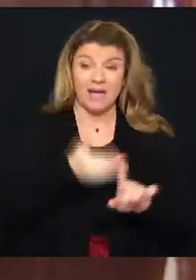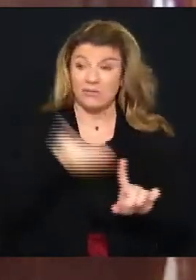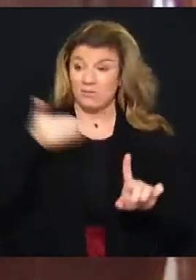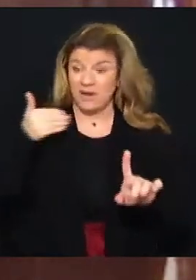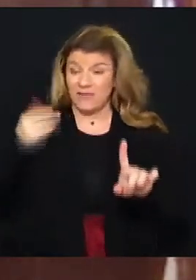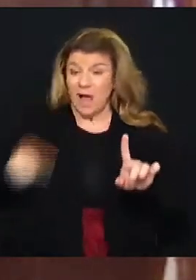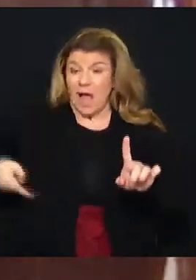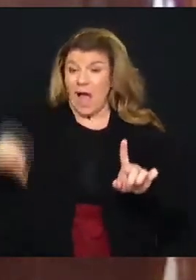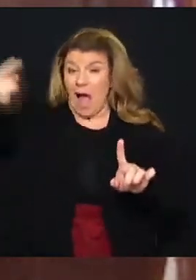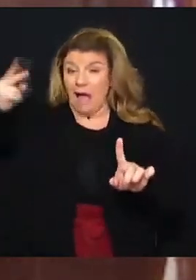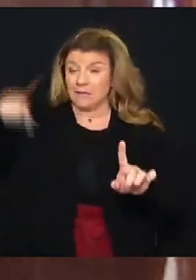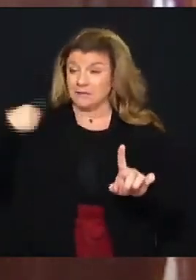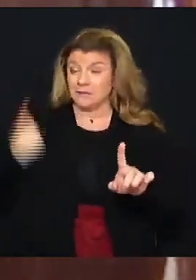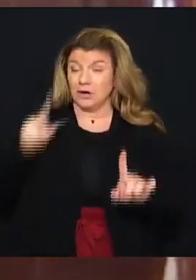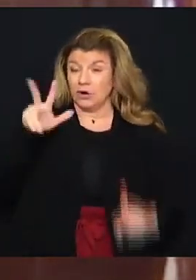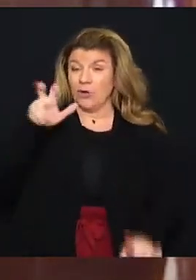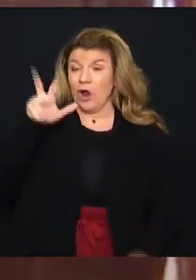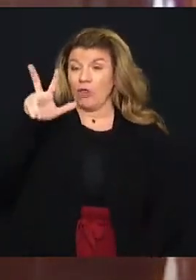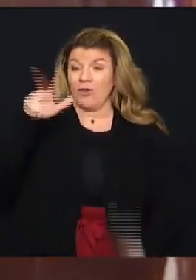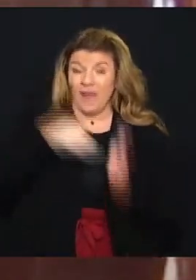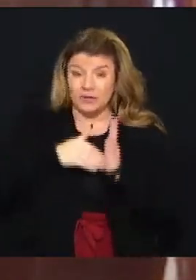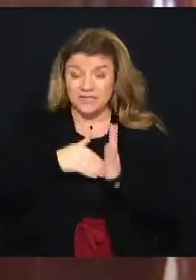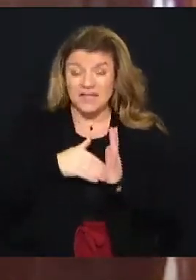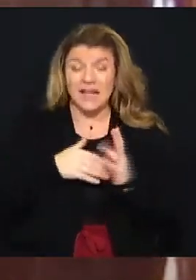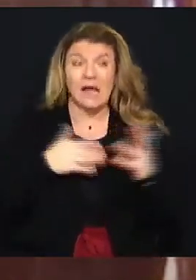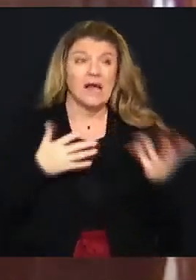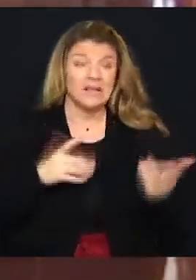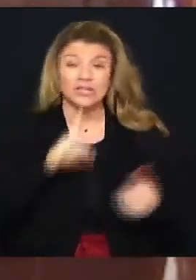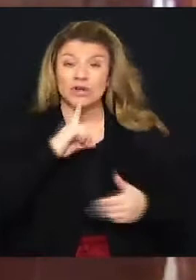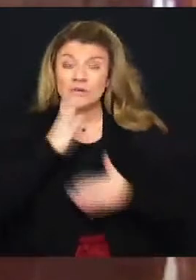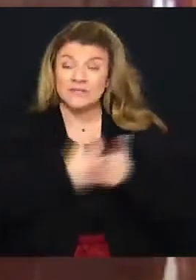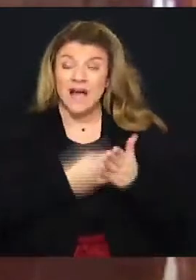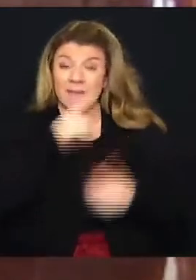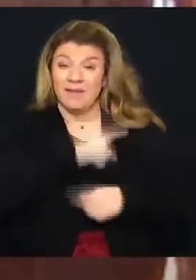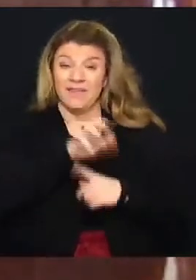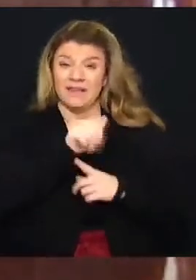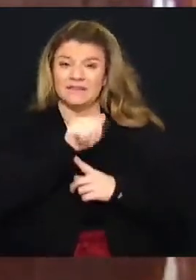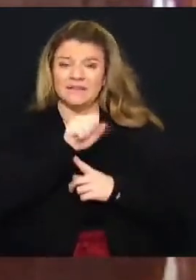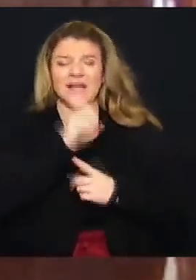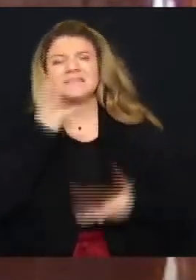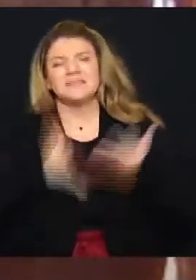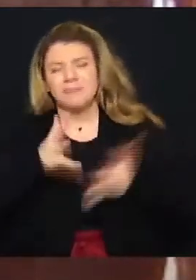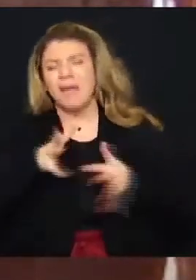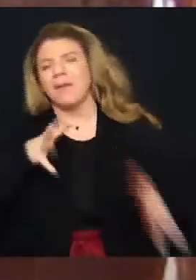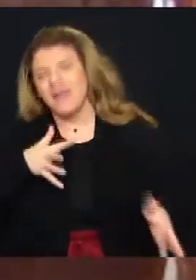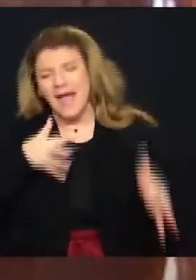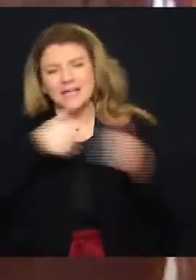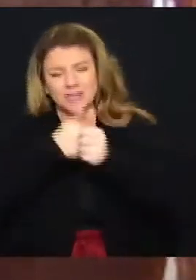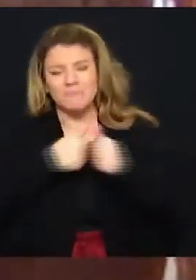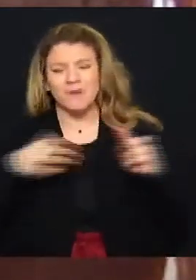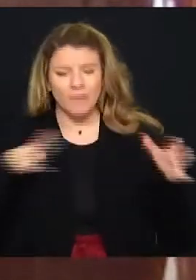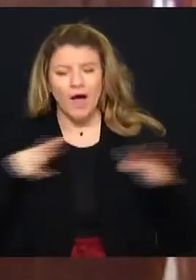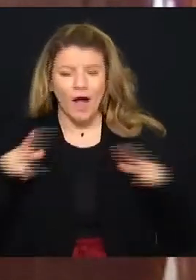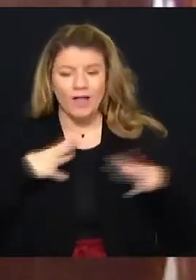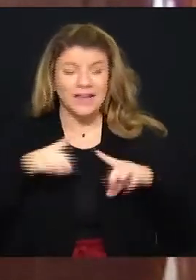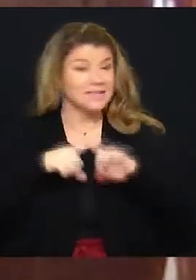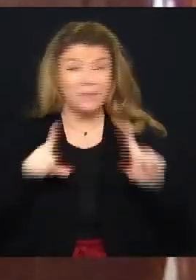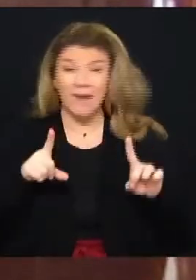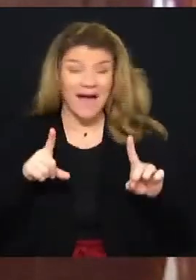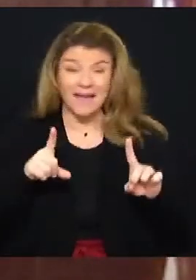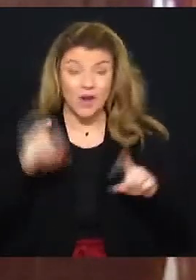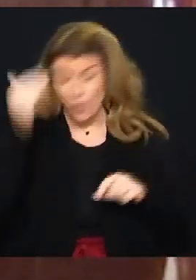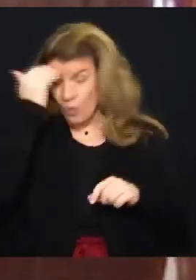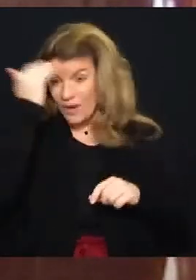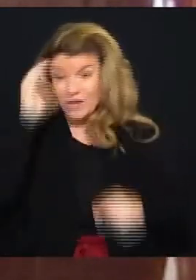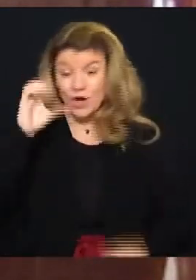about 303,000. So some of these cases, as the governor said, maybe catch up from the holidays, but we know that the